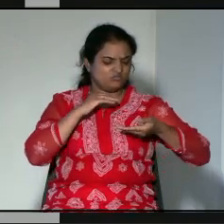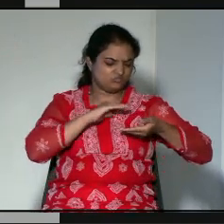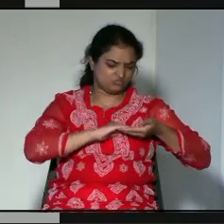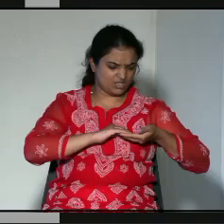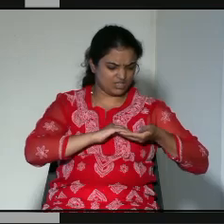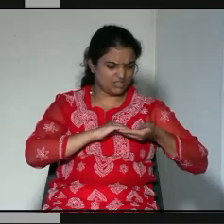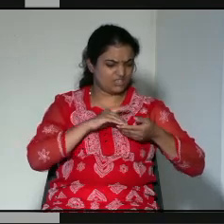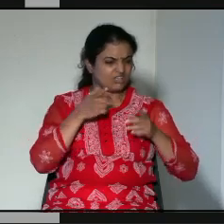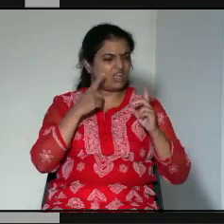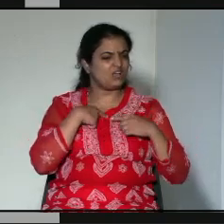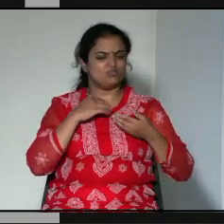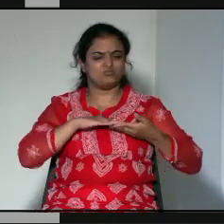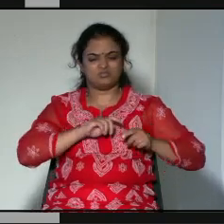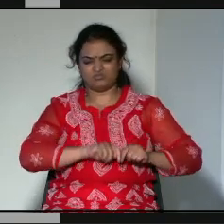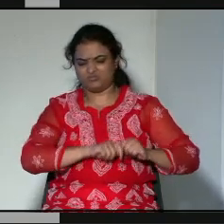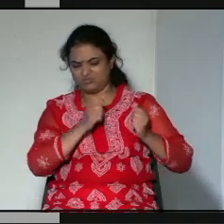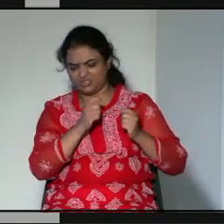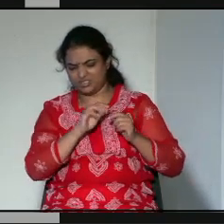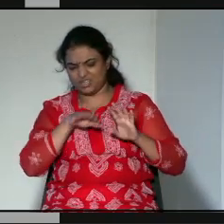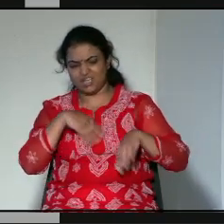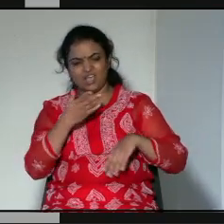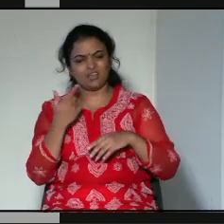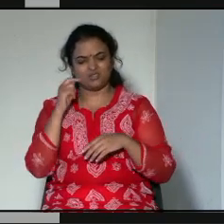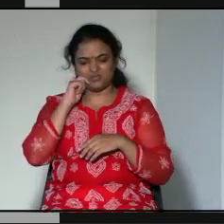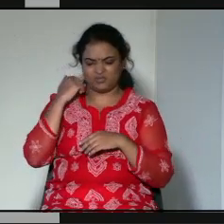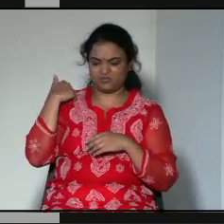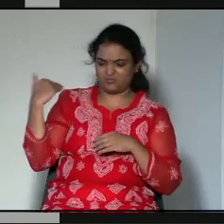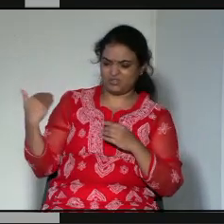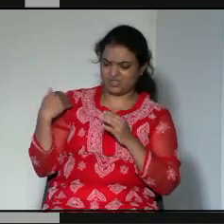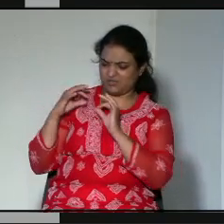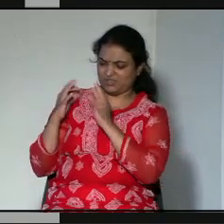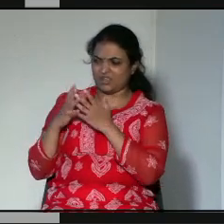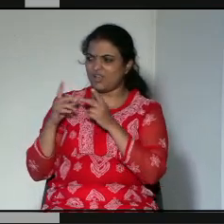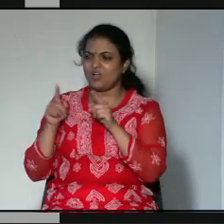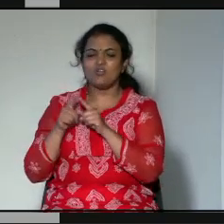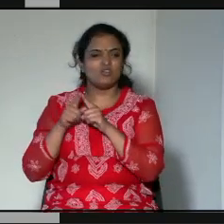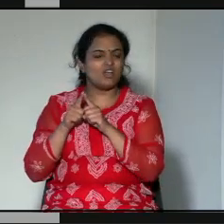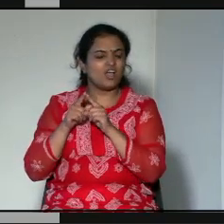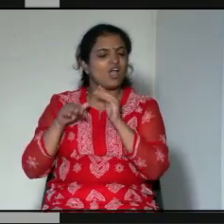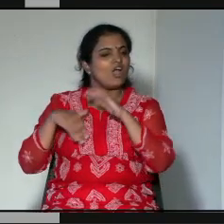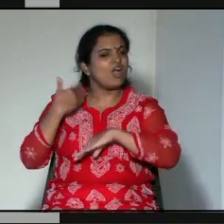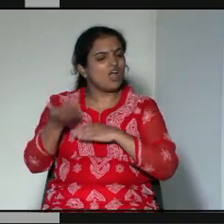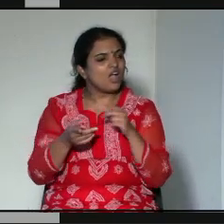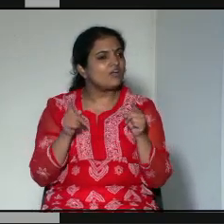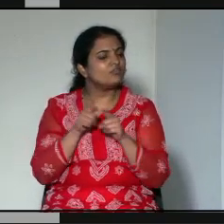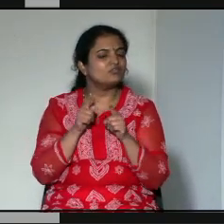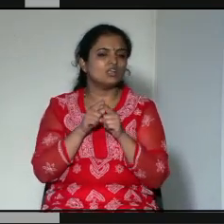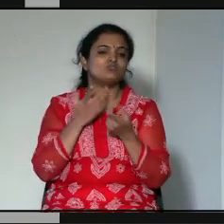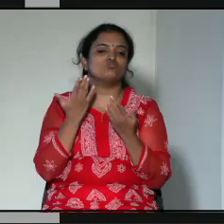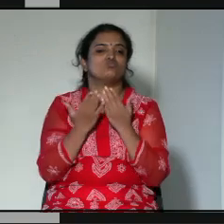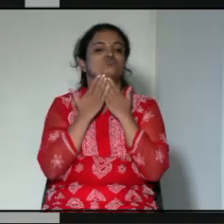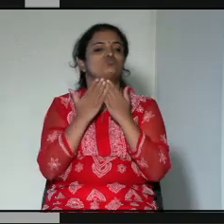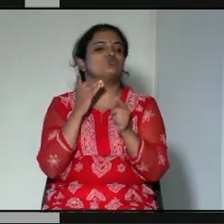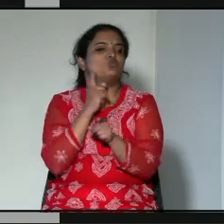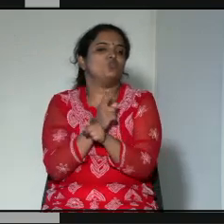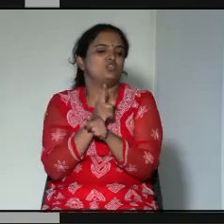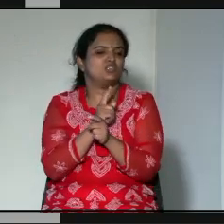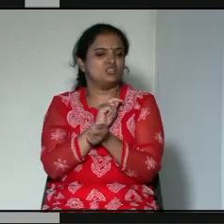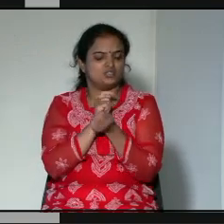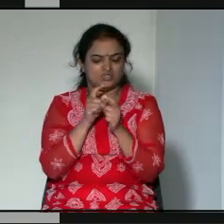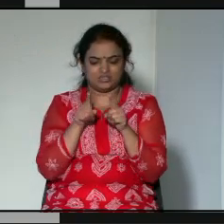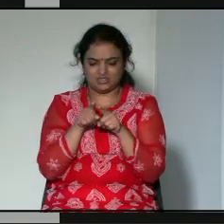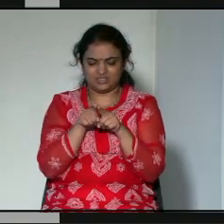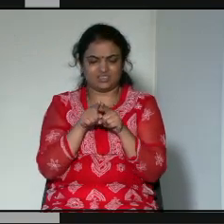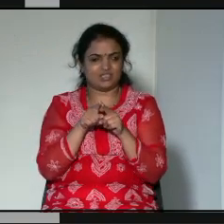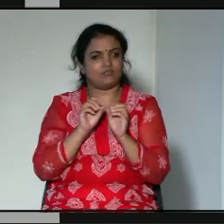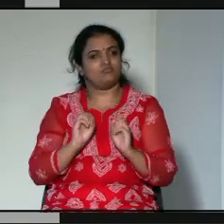brother's family. She's fending for herself with school teaching jobs, as most artists did. Among her jobs